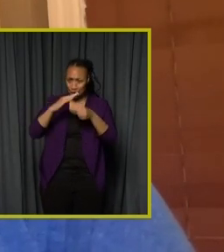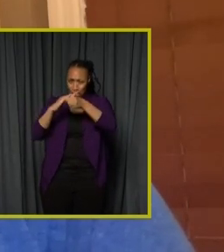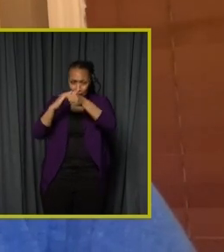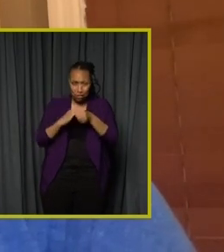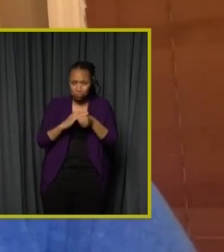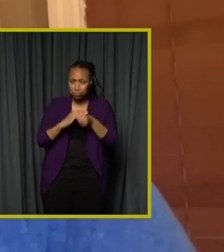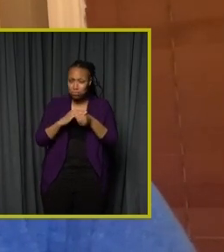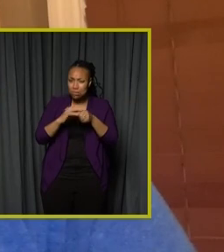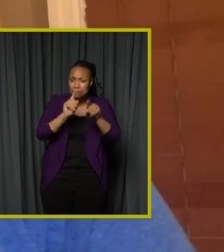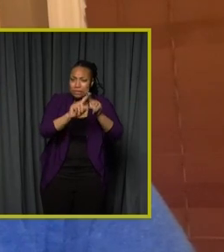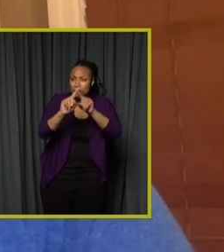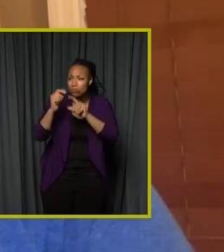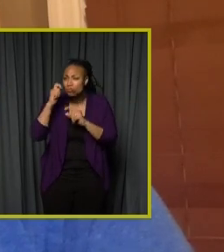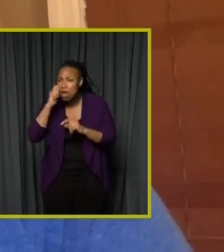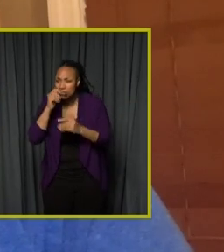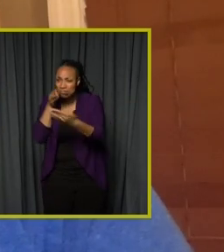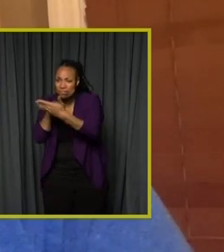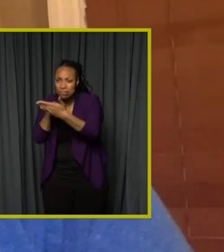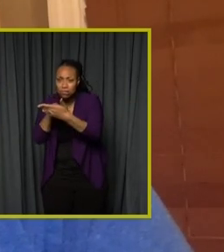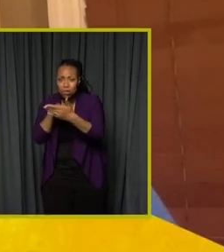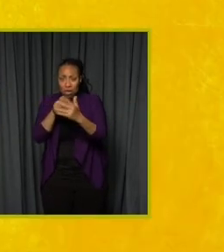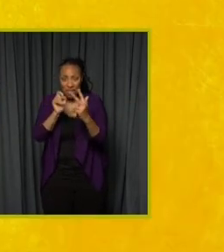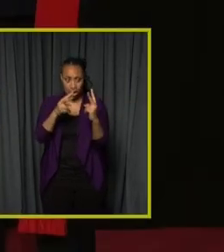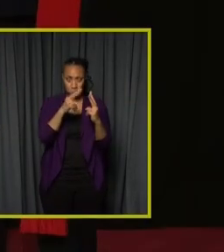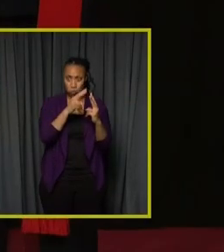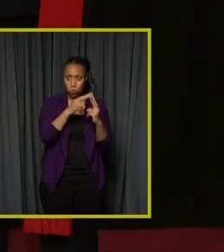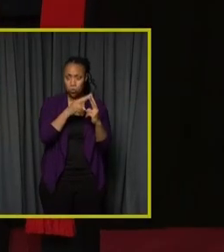us in this movement.